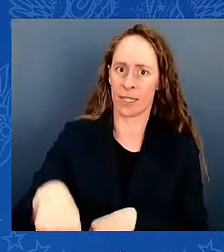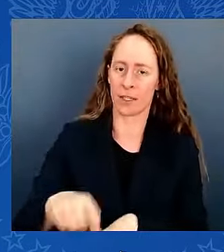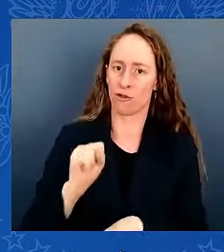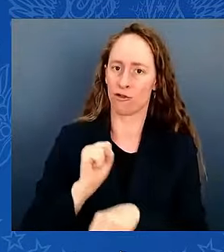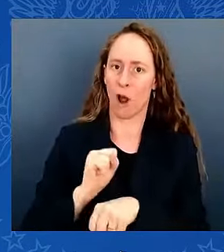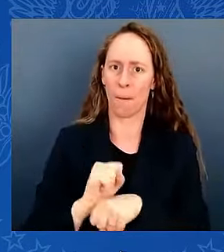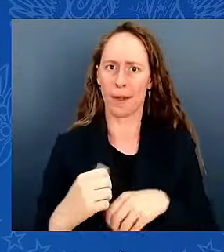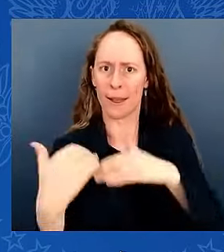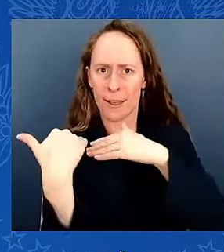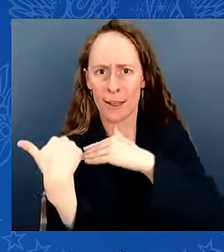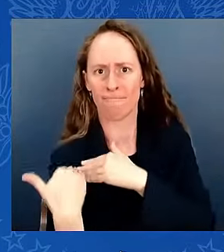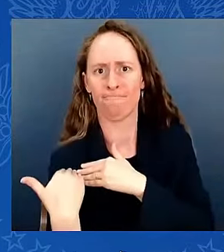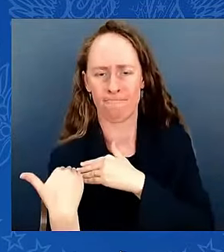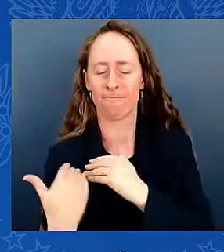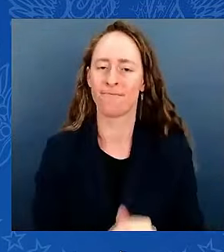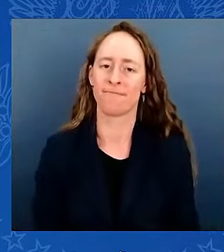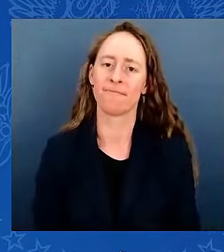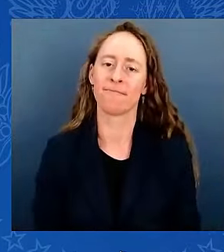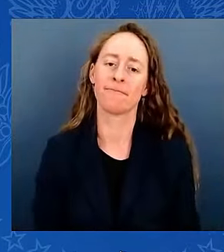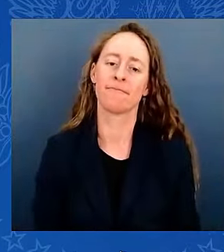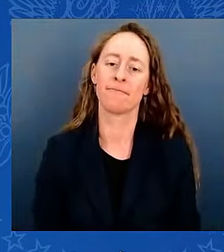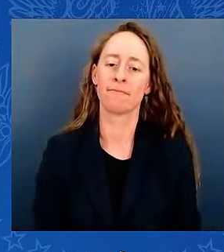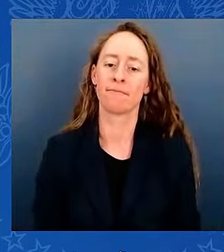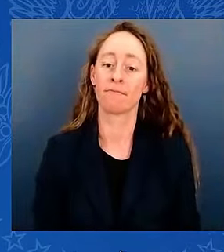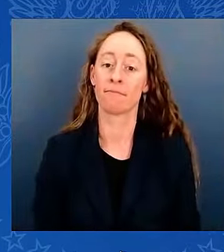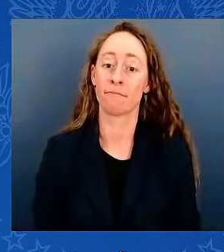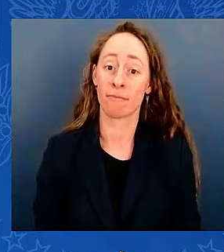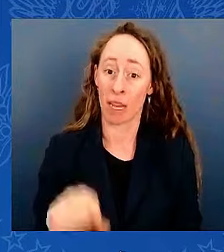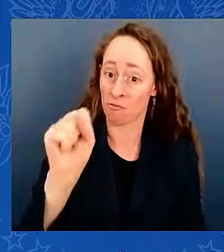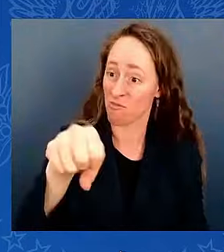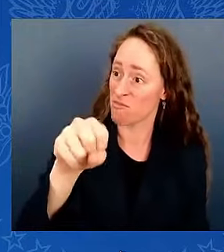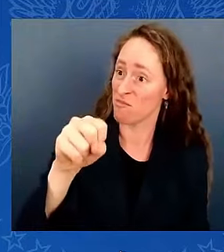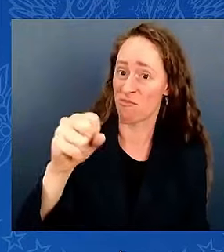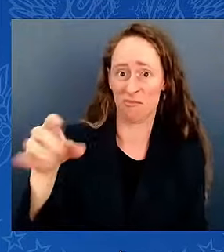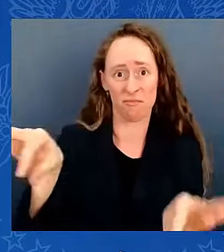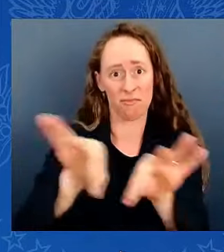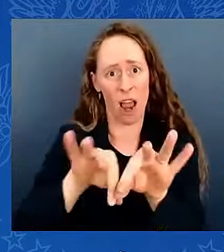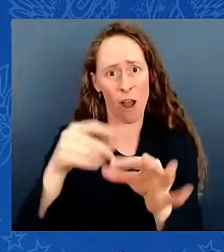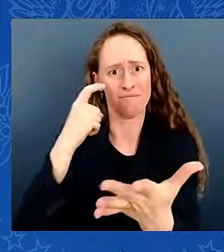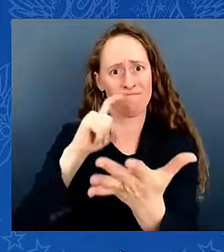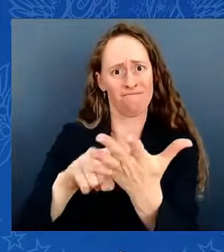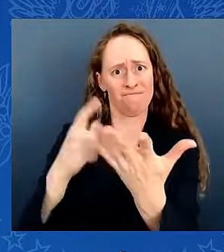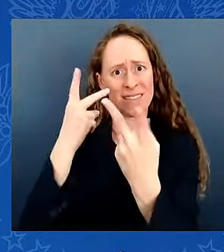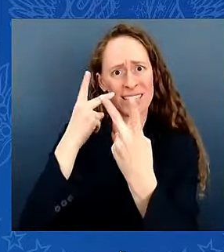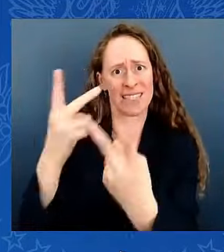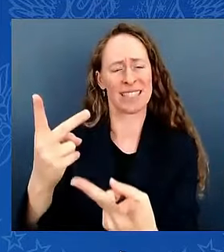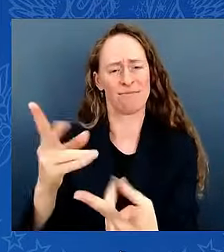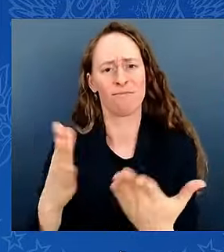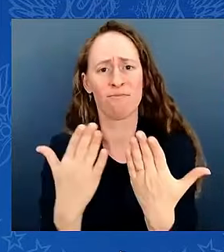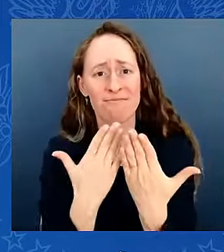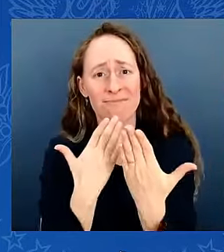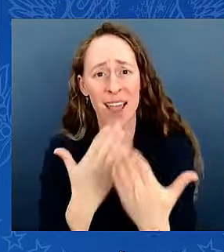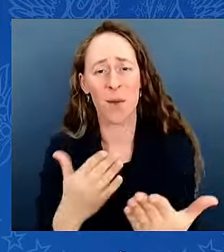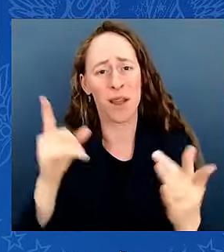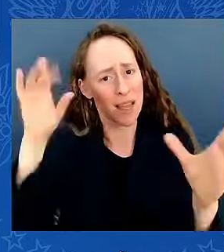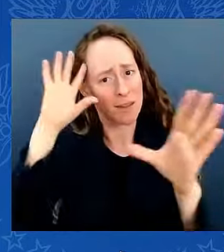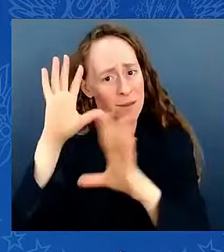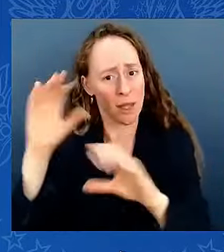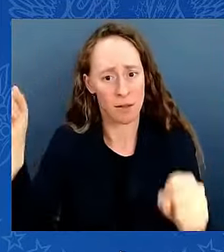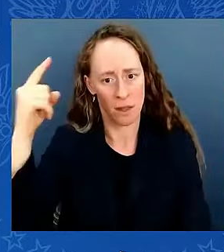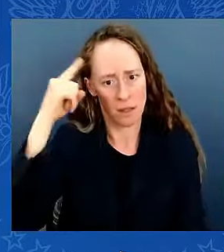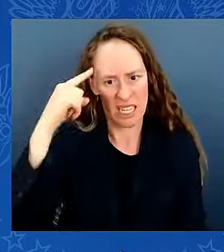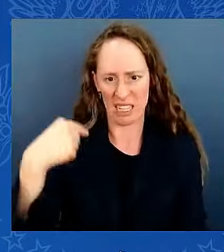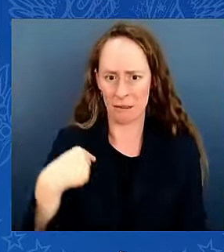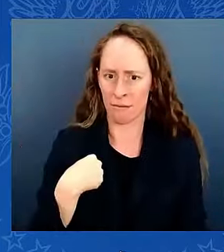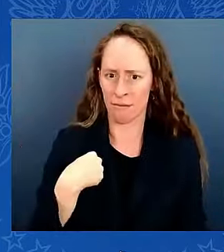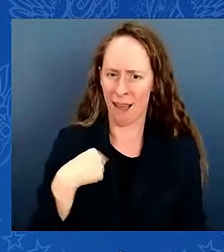I think that matters. And I want to thank the president personally, I don't think I ever have, for letting this little Black girl